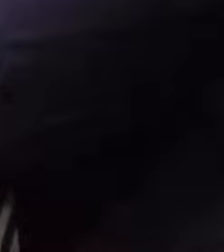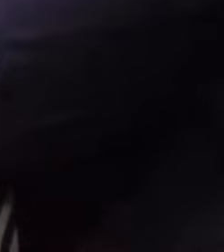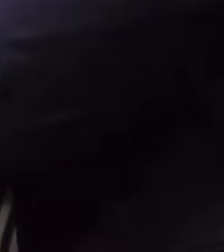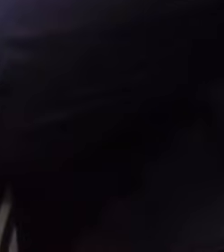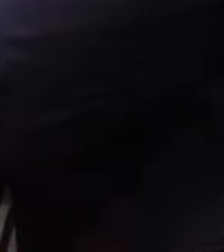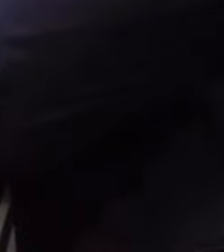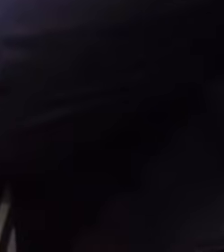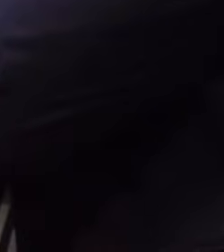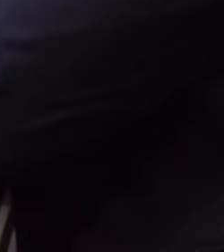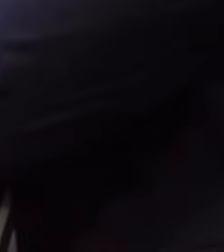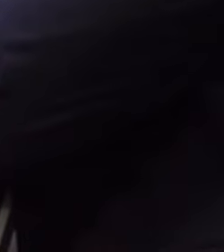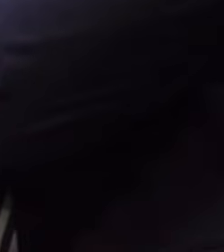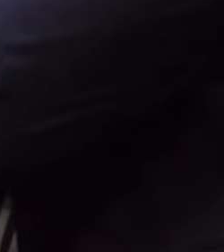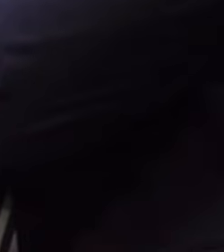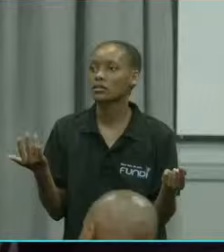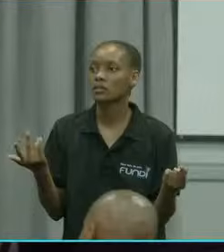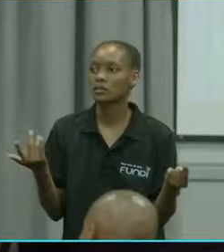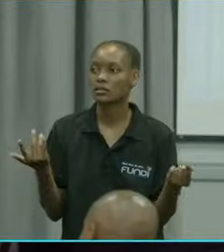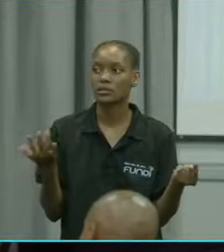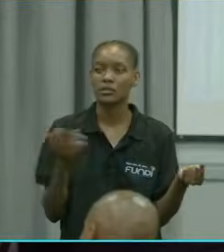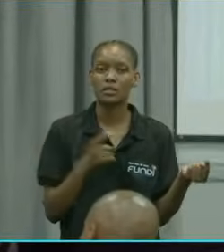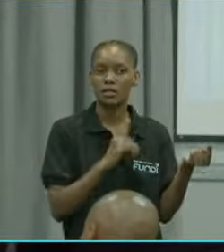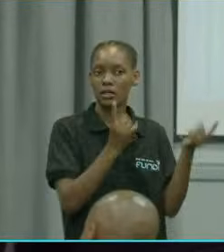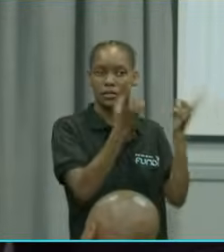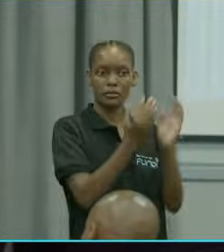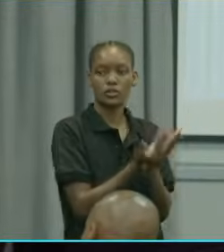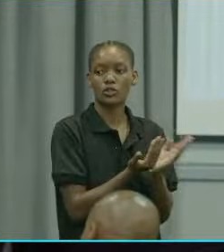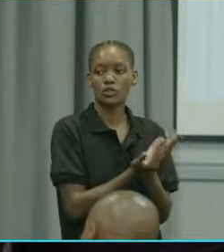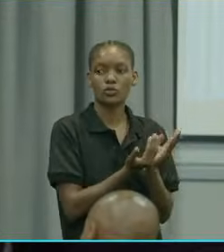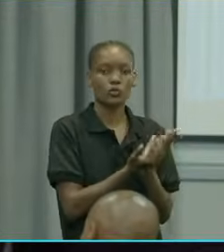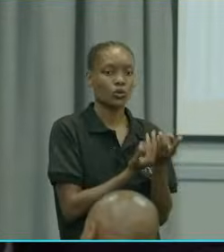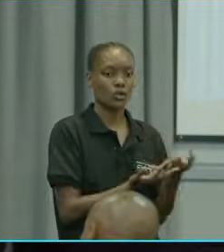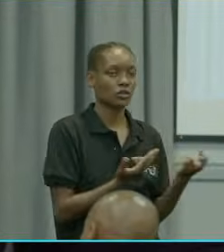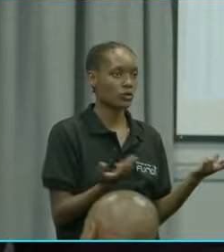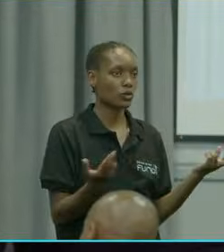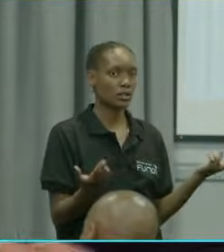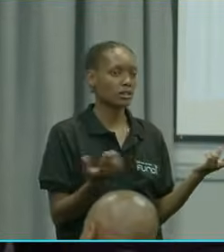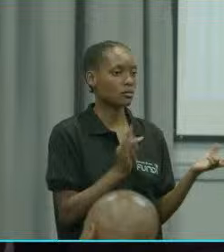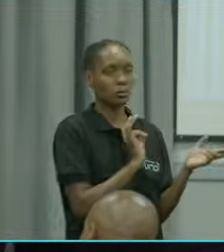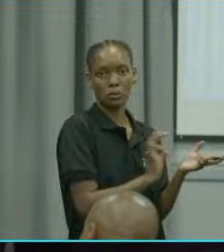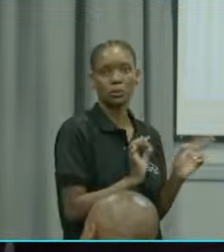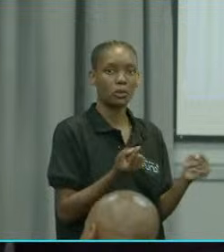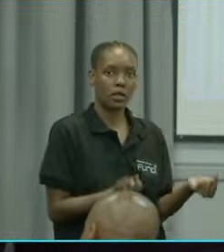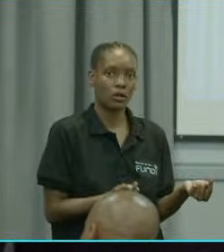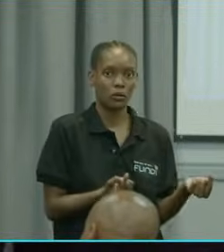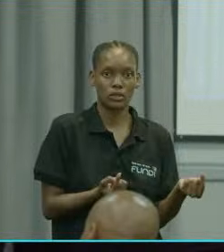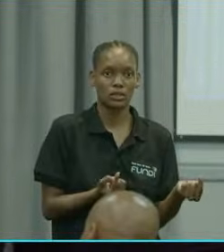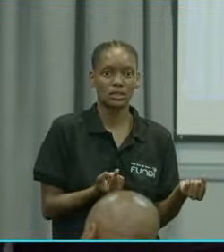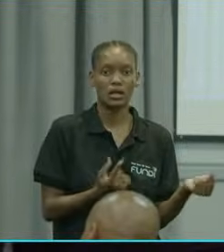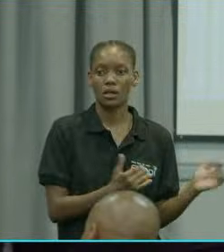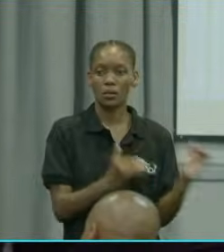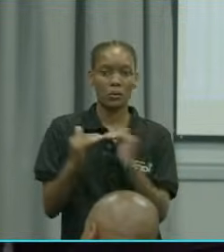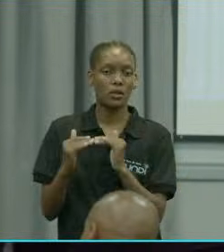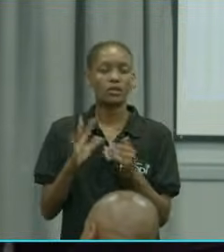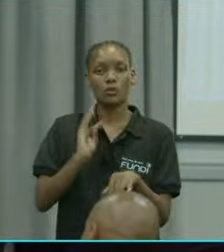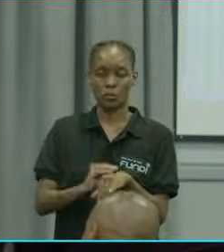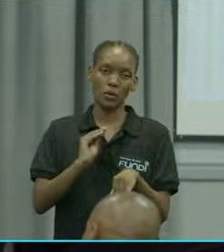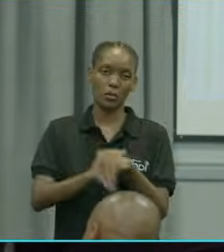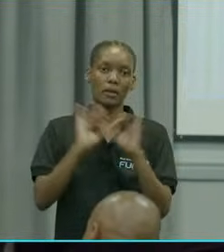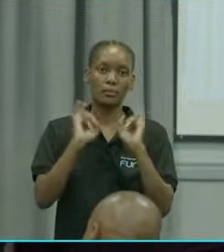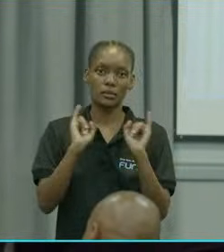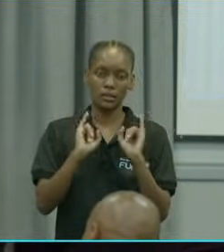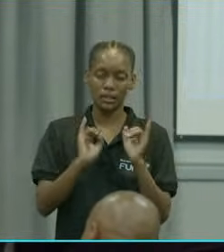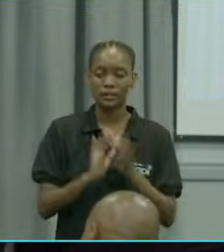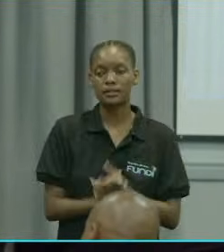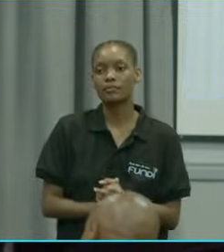to resource them equitably. So it creates huge problems. But I think also it's the issue